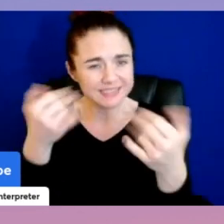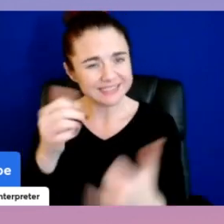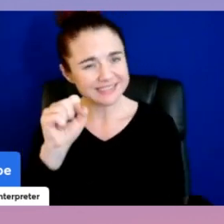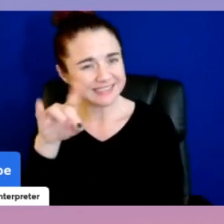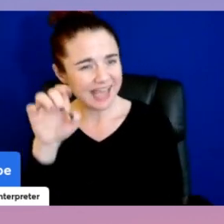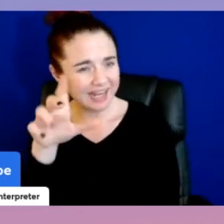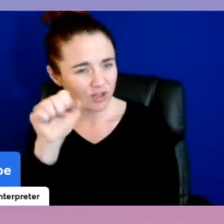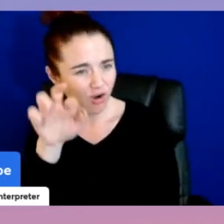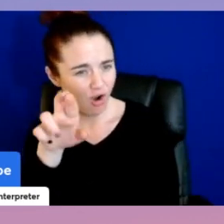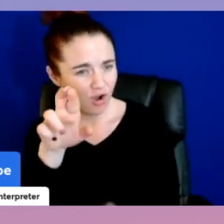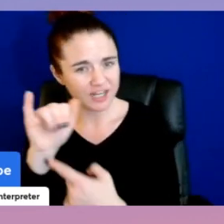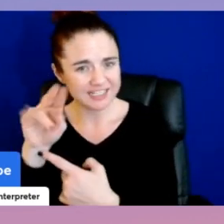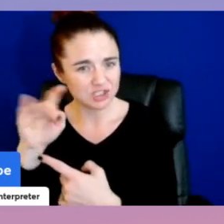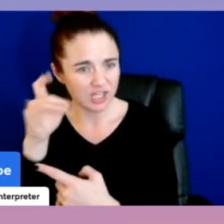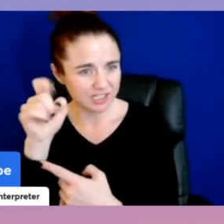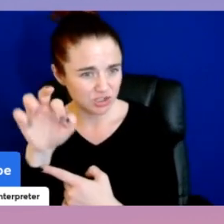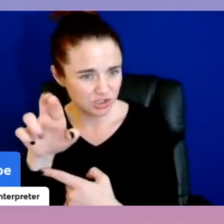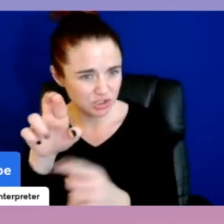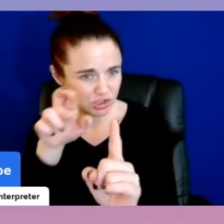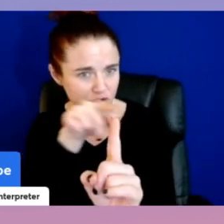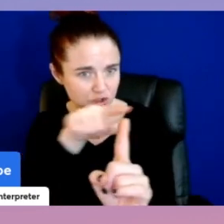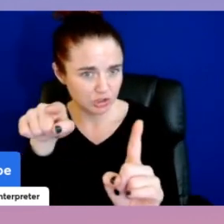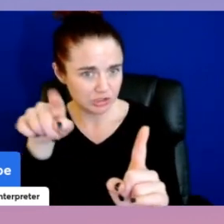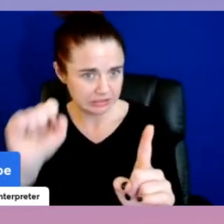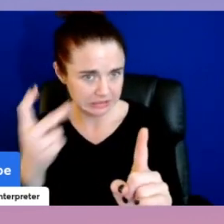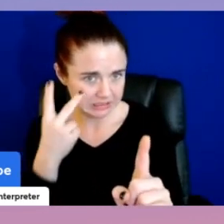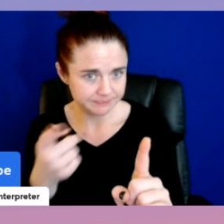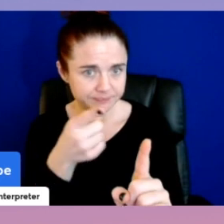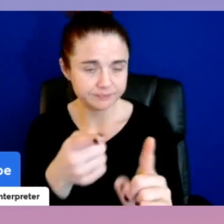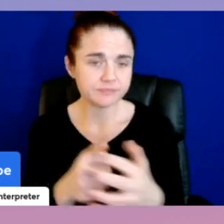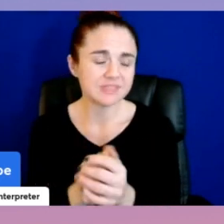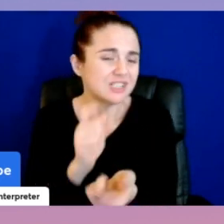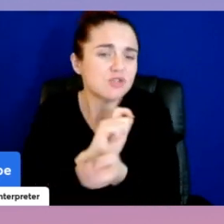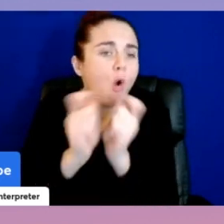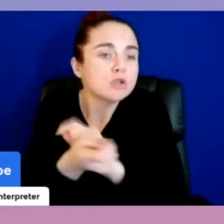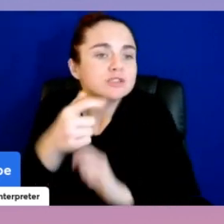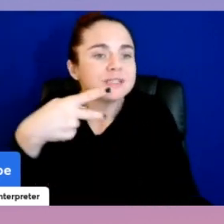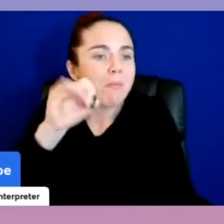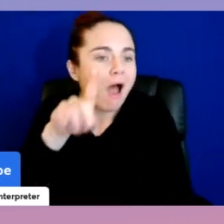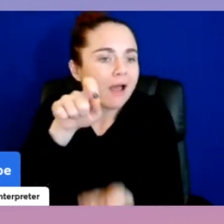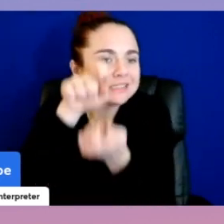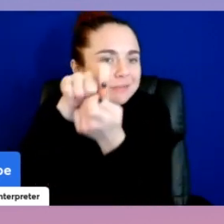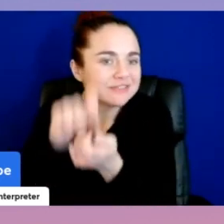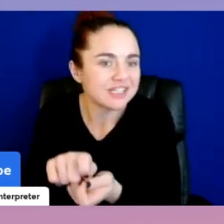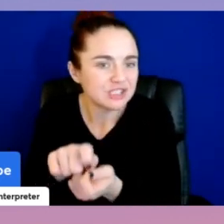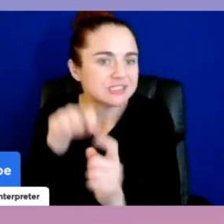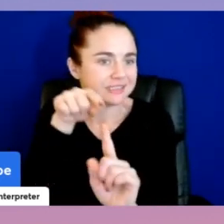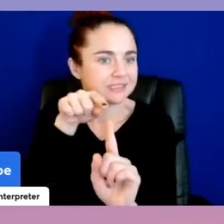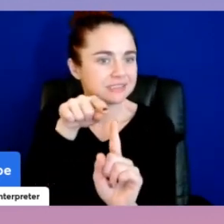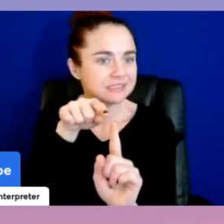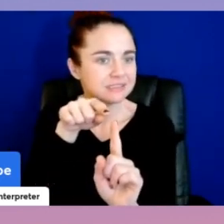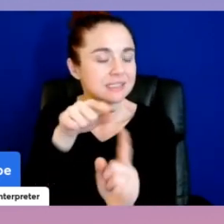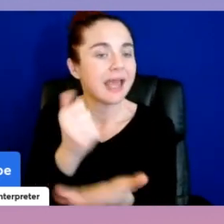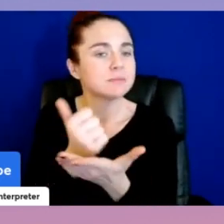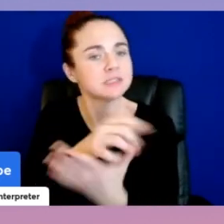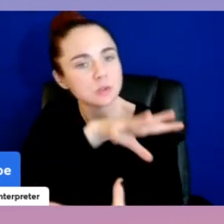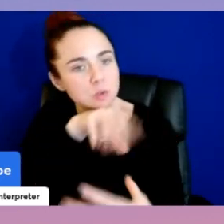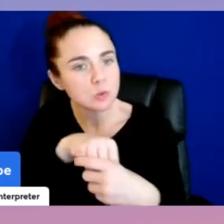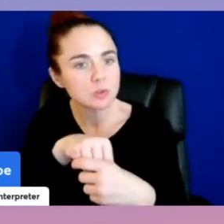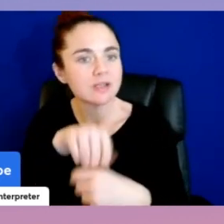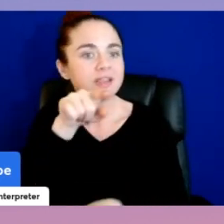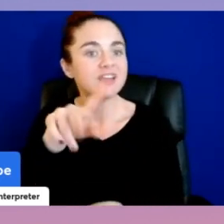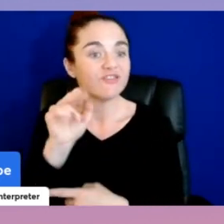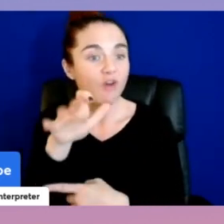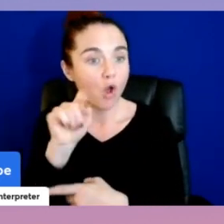sidecar injector. What it is, it really alters the pod specifications to include the Vault agent containers